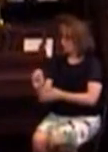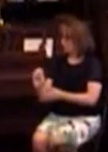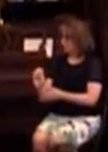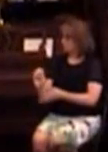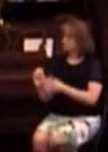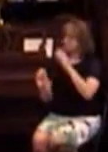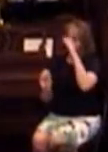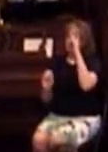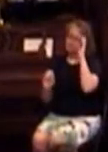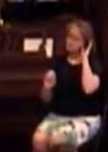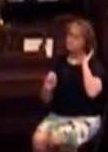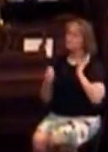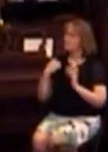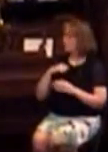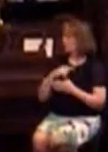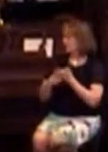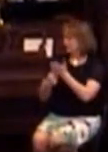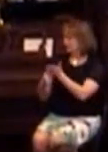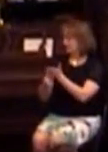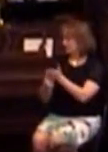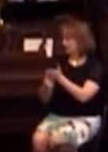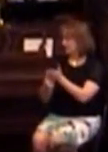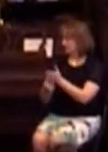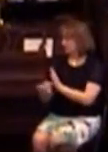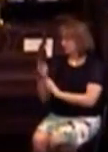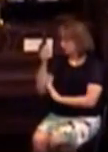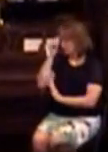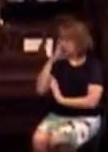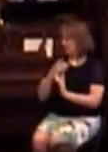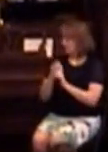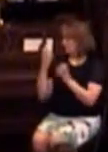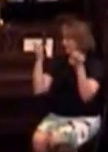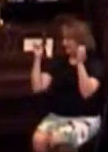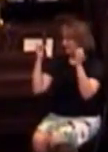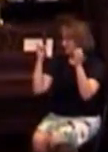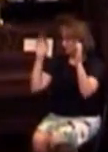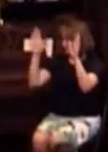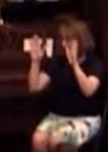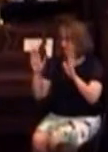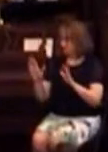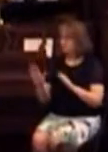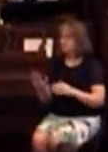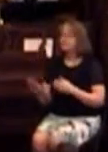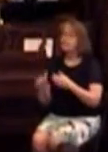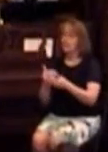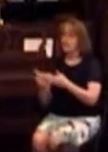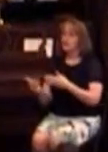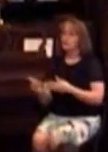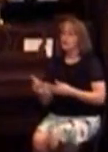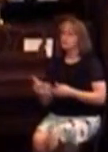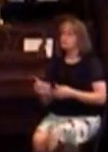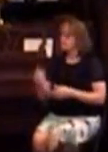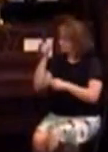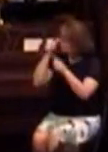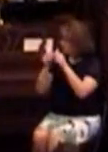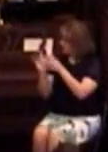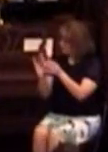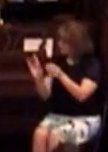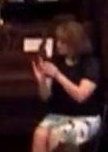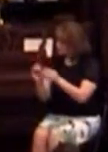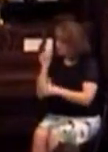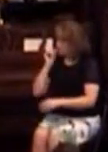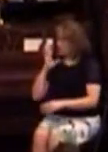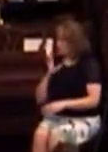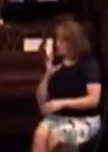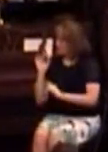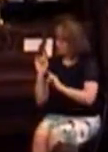Sunday of all days. Okay, so Easter Sunday's happened. The women get up early, go to the tomb. They're going to anoint the body of Jesus. They come in, and the body's